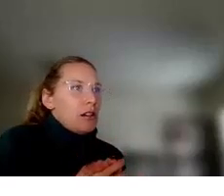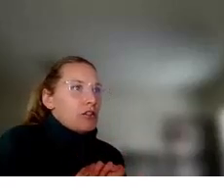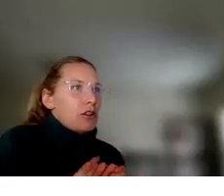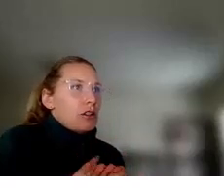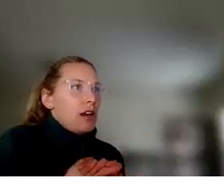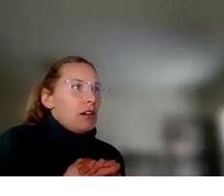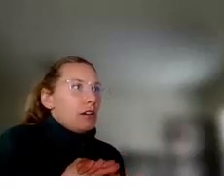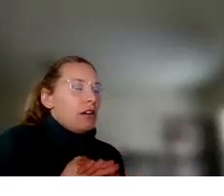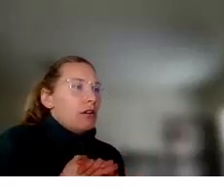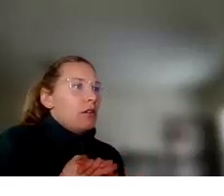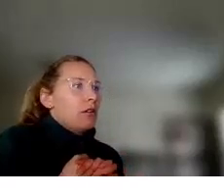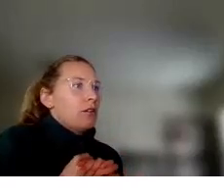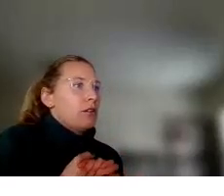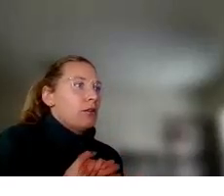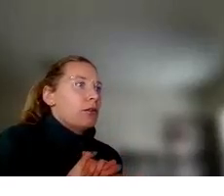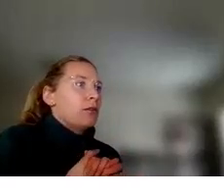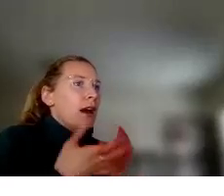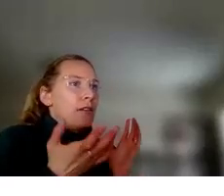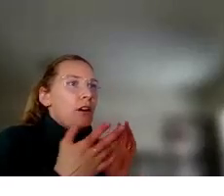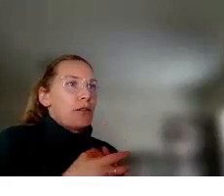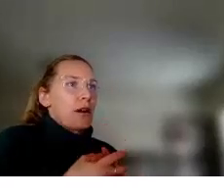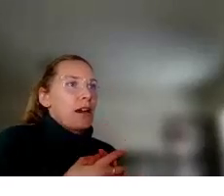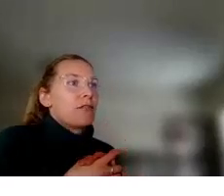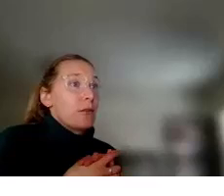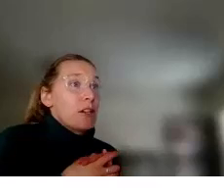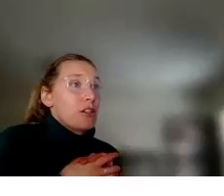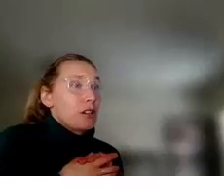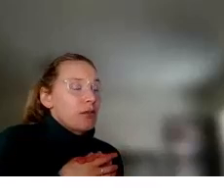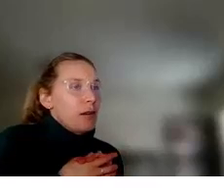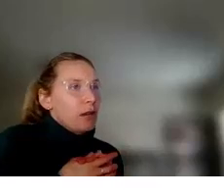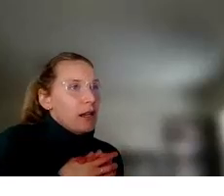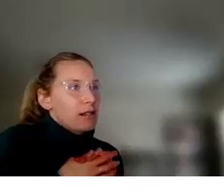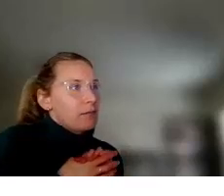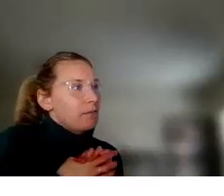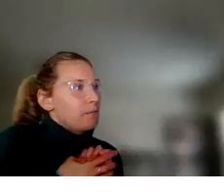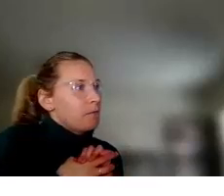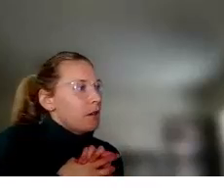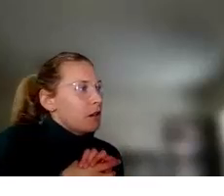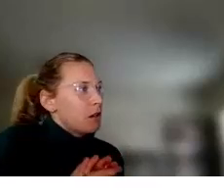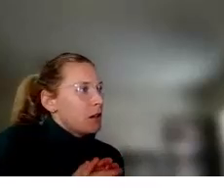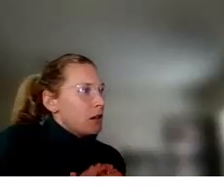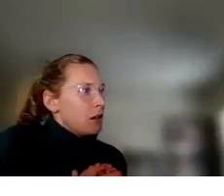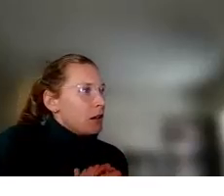documentation and ensure that, you have all the right information in the right place.